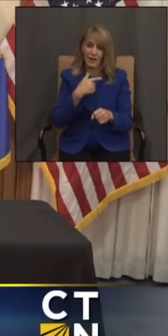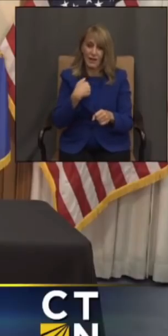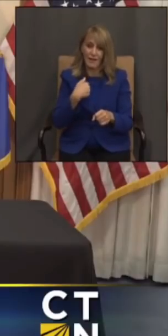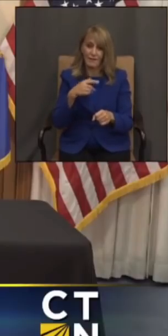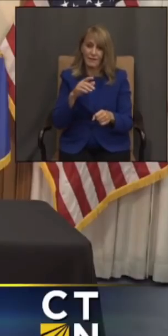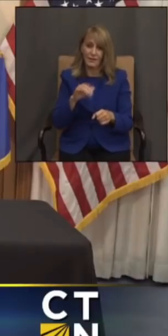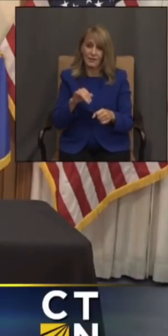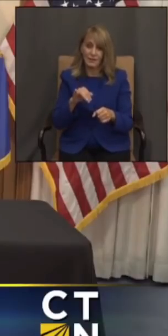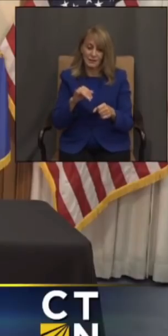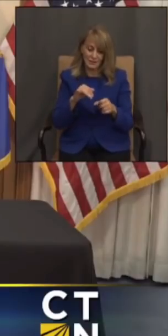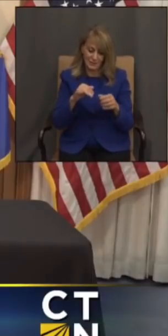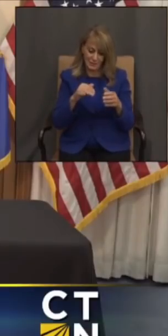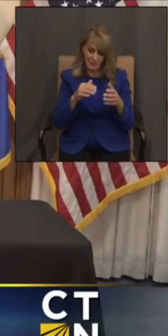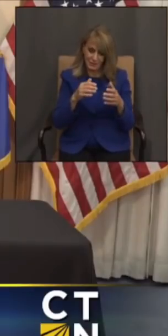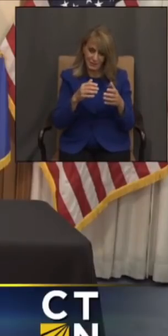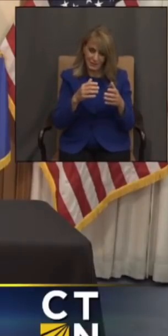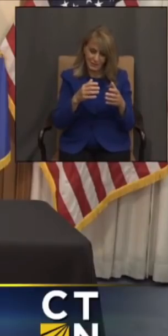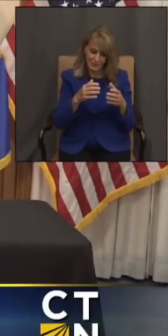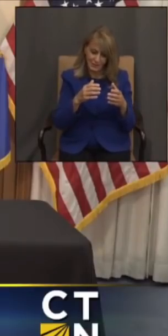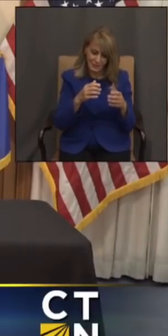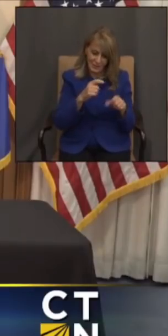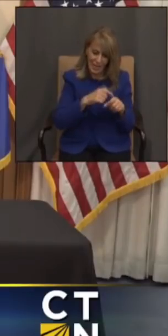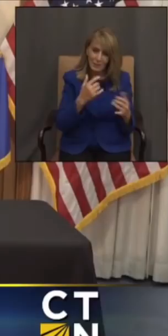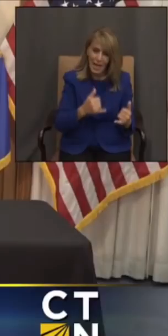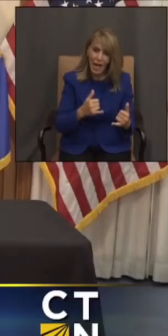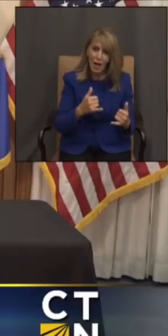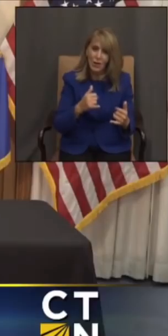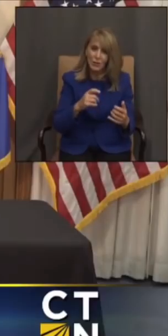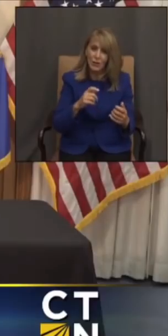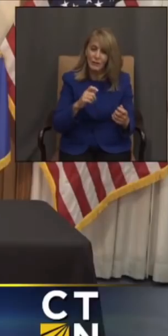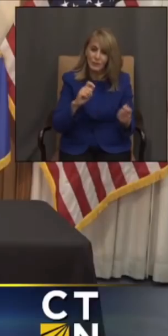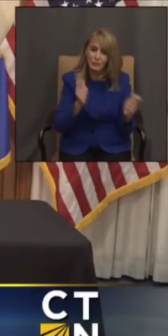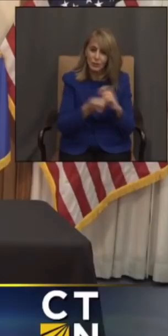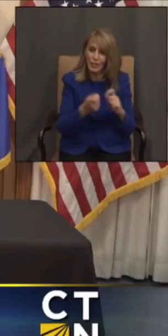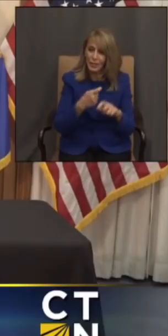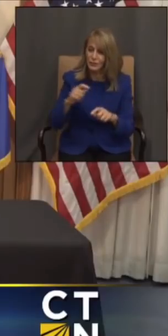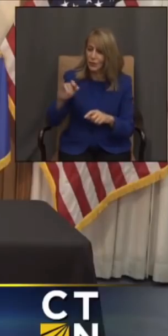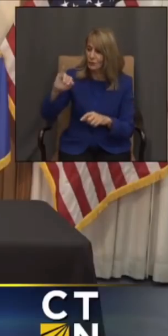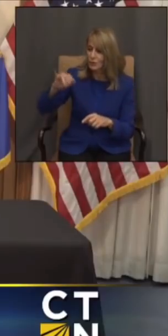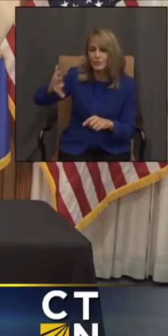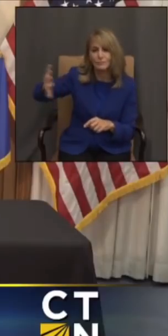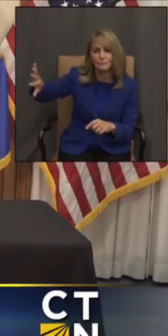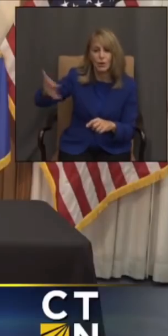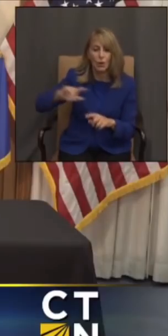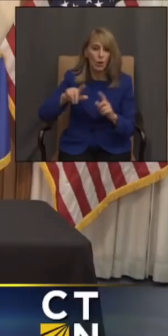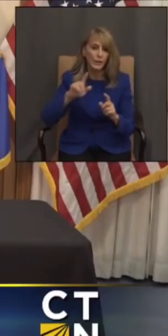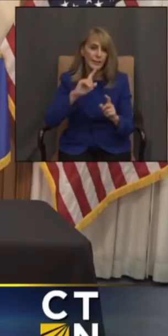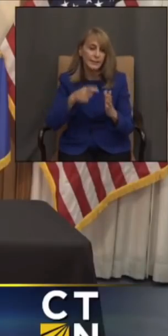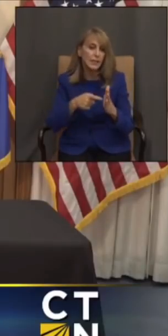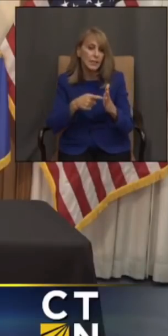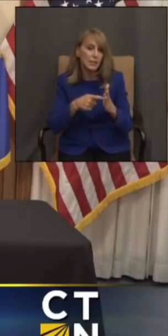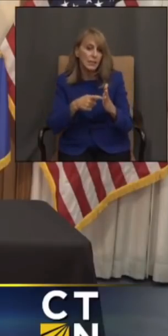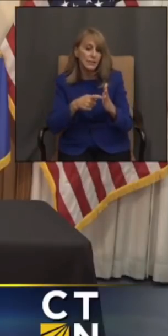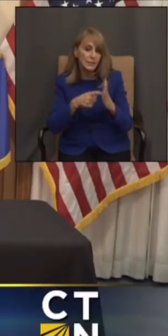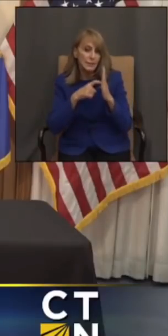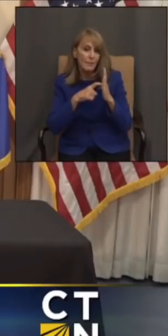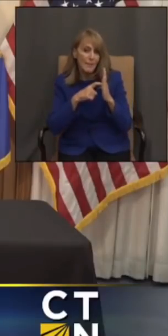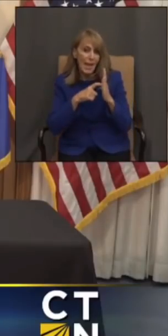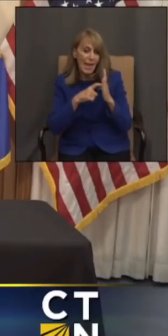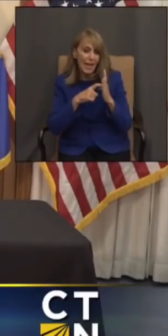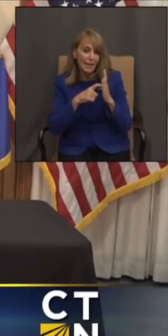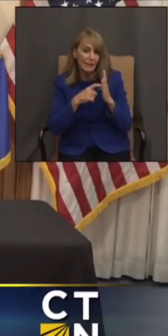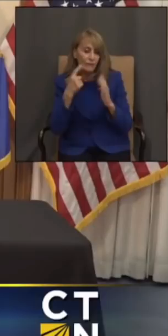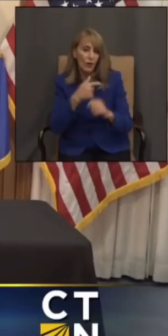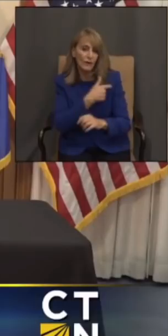this short period that you've been able to switch things around, or is the demand waning that